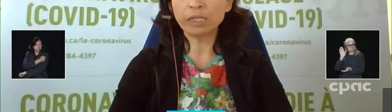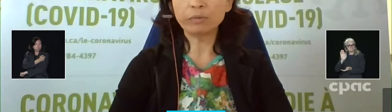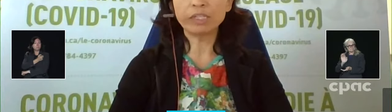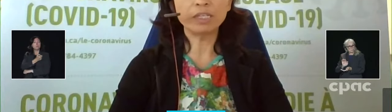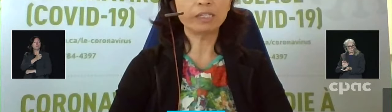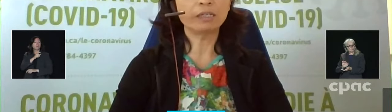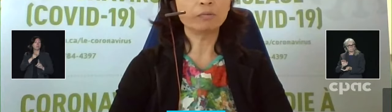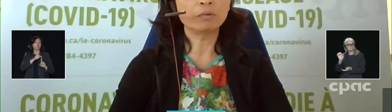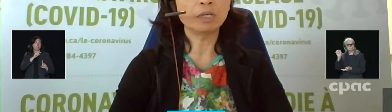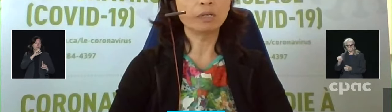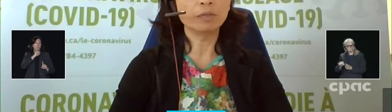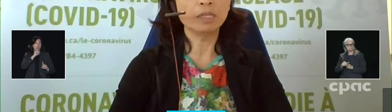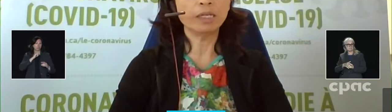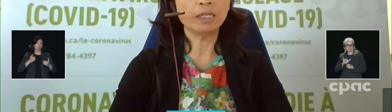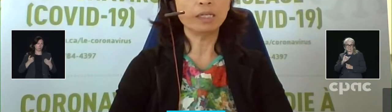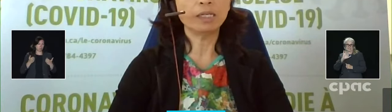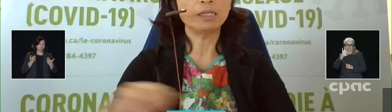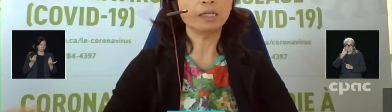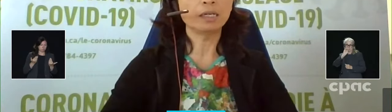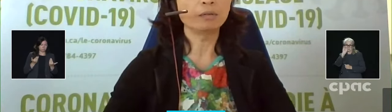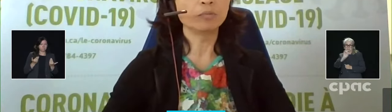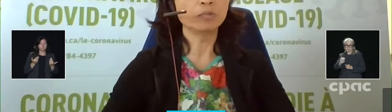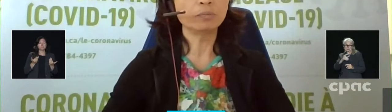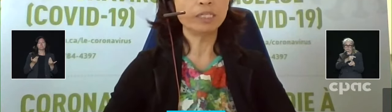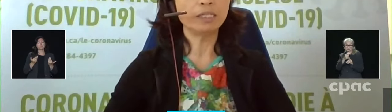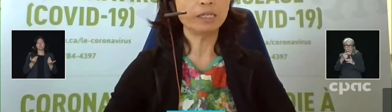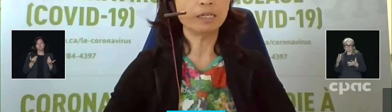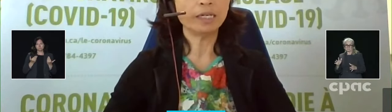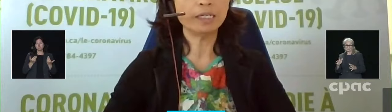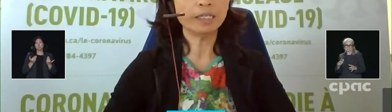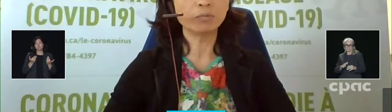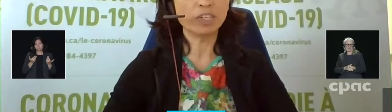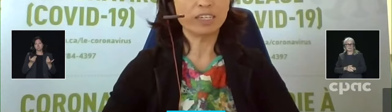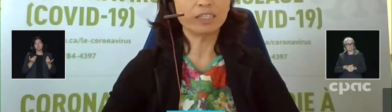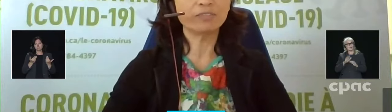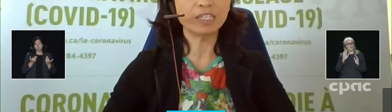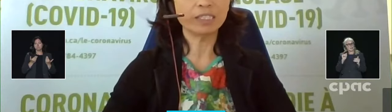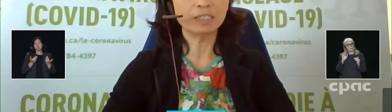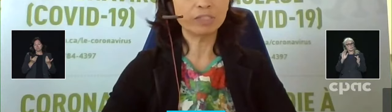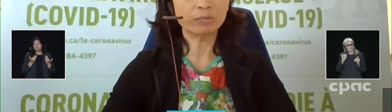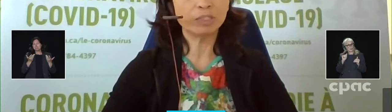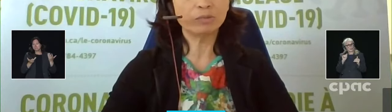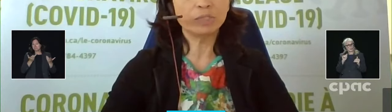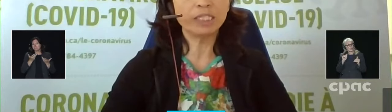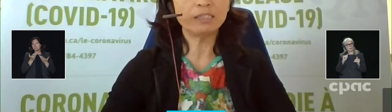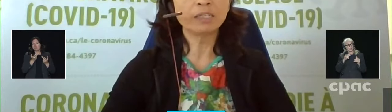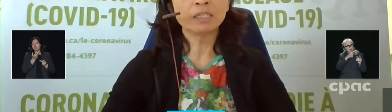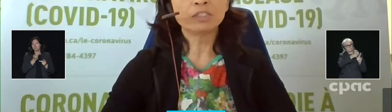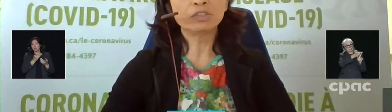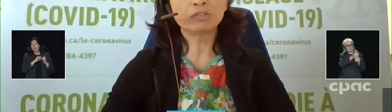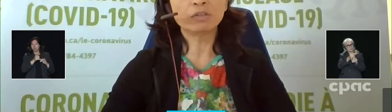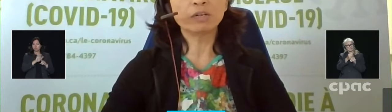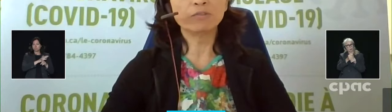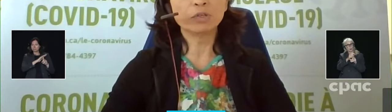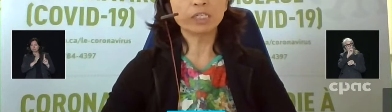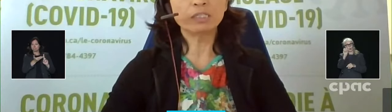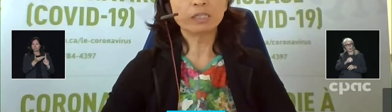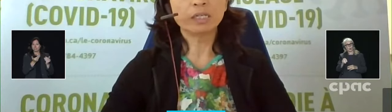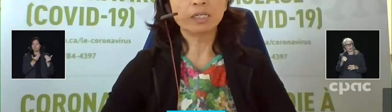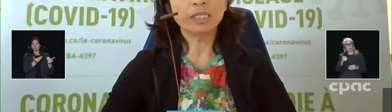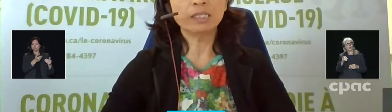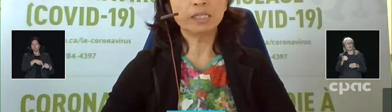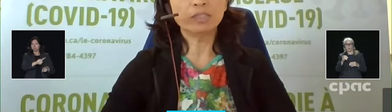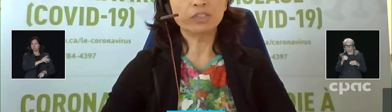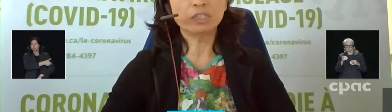groups, where we think they would be heading and what kind of vaccine acceptance we need to